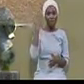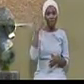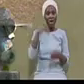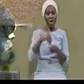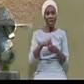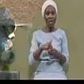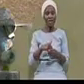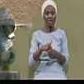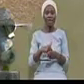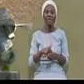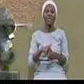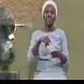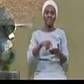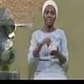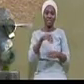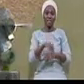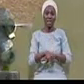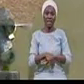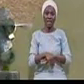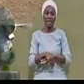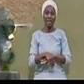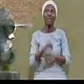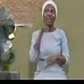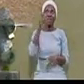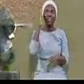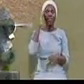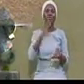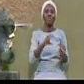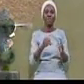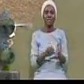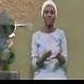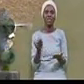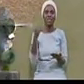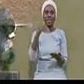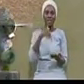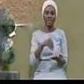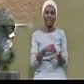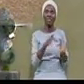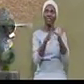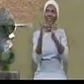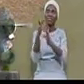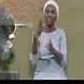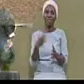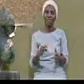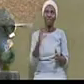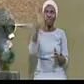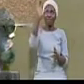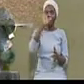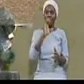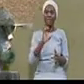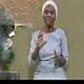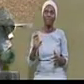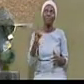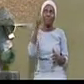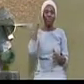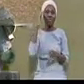before. Tonight, tonight, Jesus of Calvary